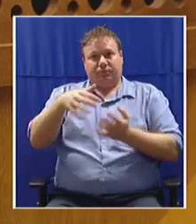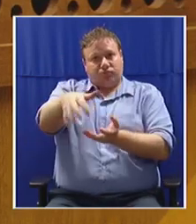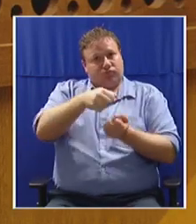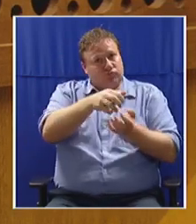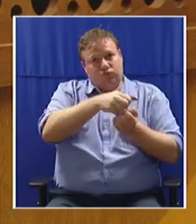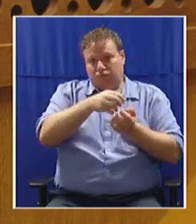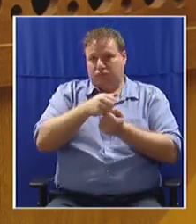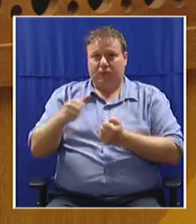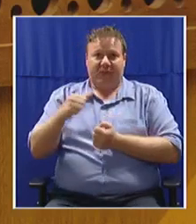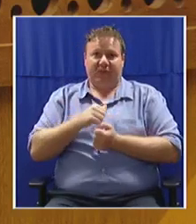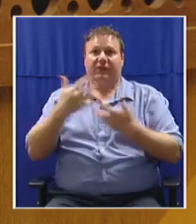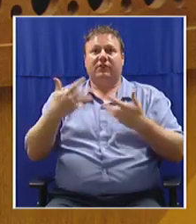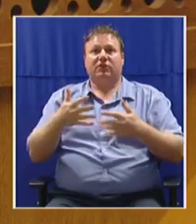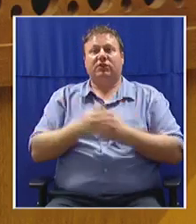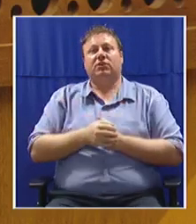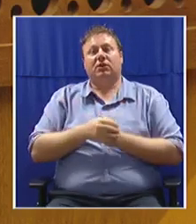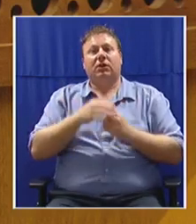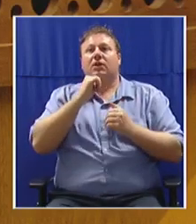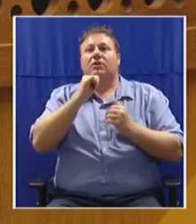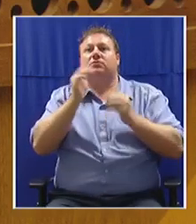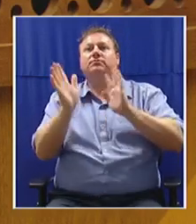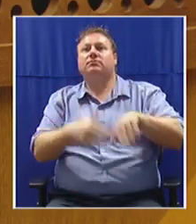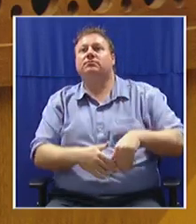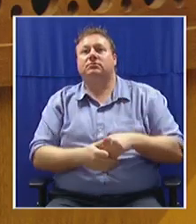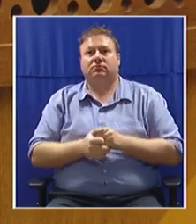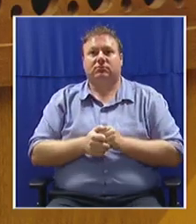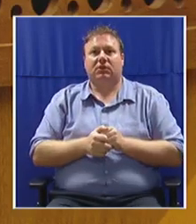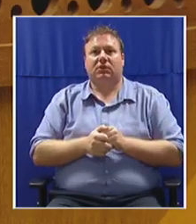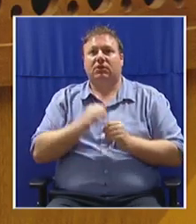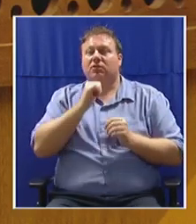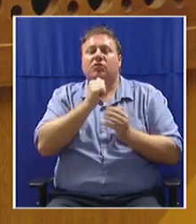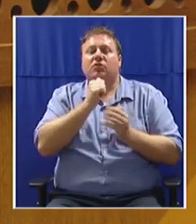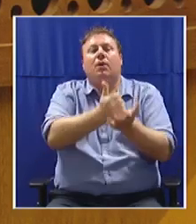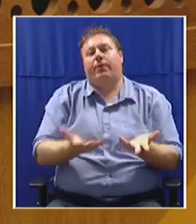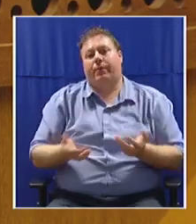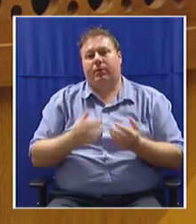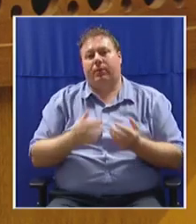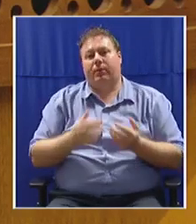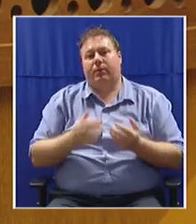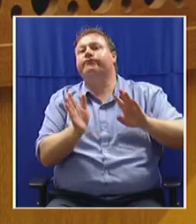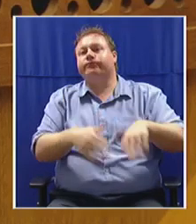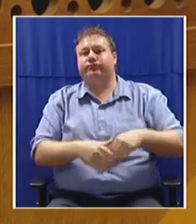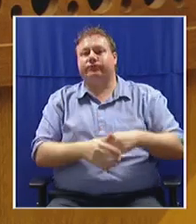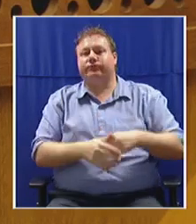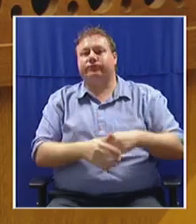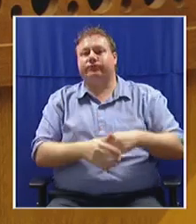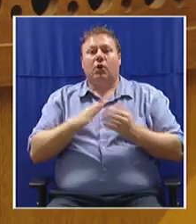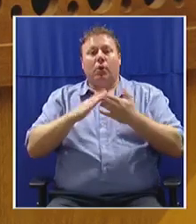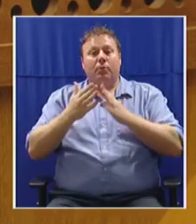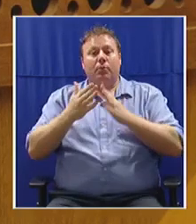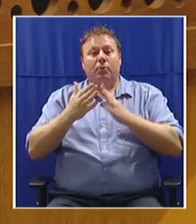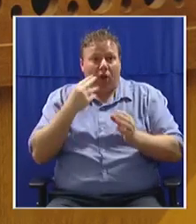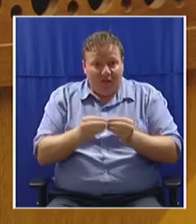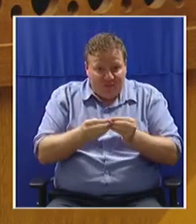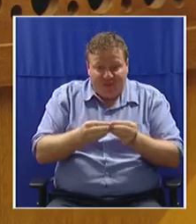been severely neglected. The post-settlement programs to assist communities in working the land has dismally failed. There are